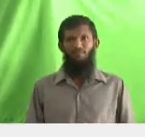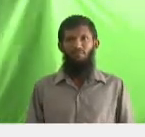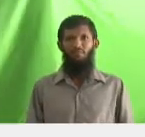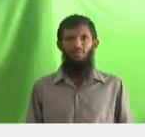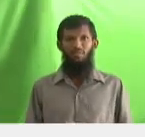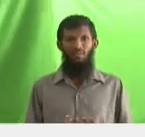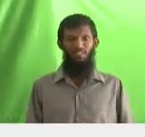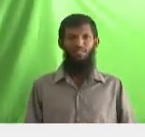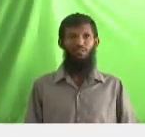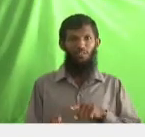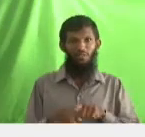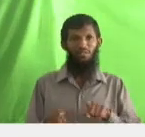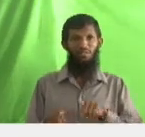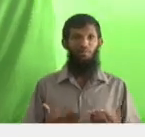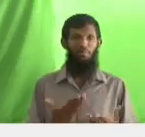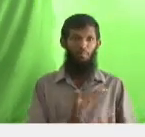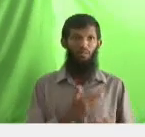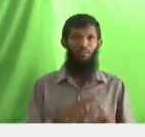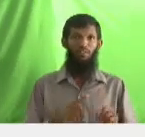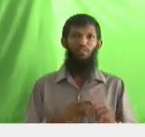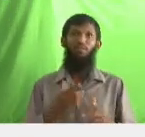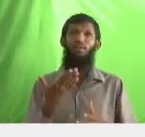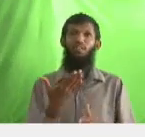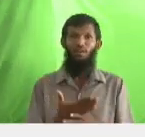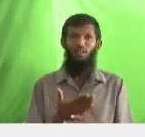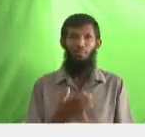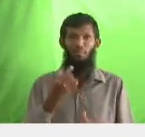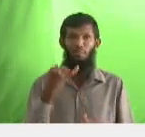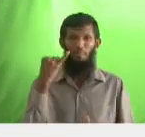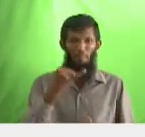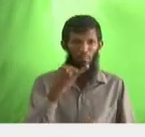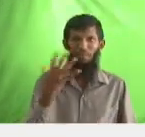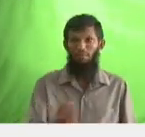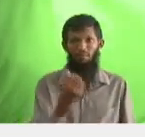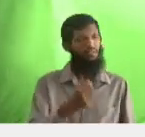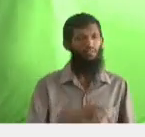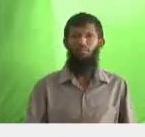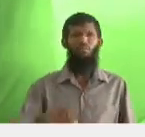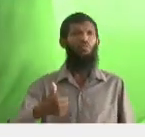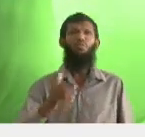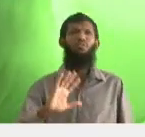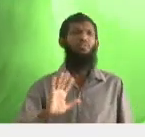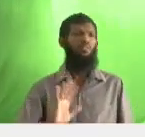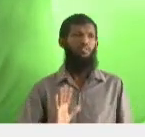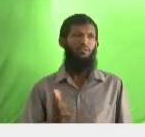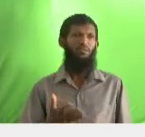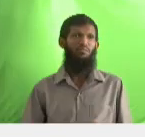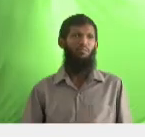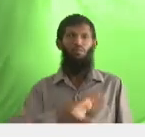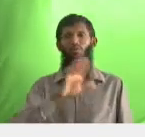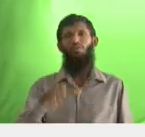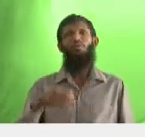in trying to achieve through that which is prohibited. There might be a moment